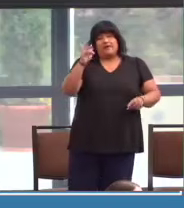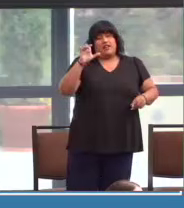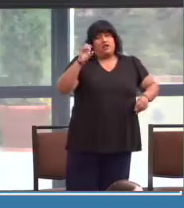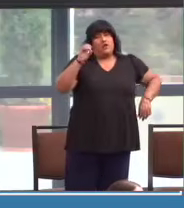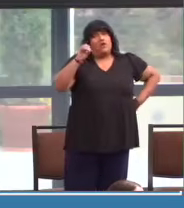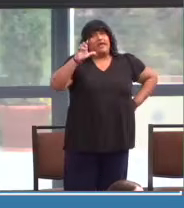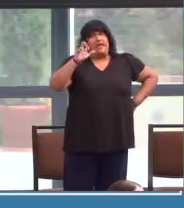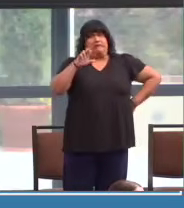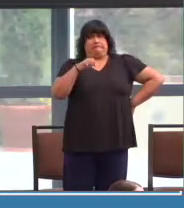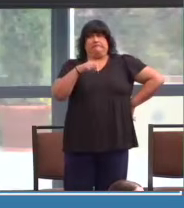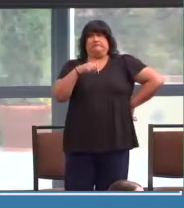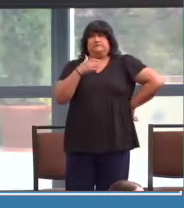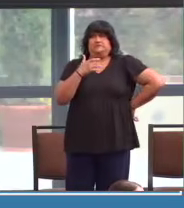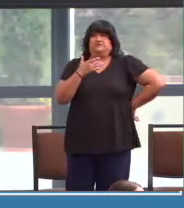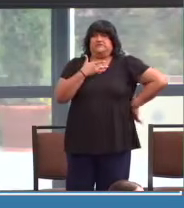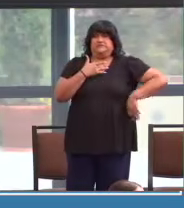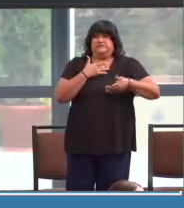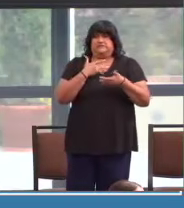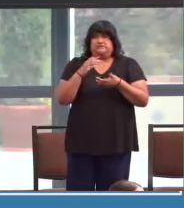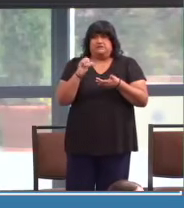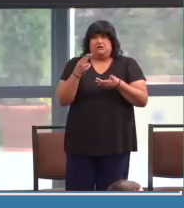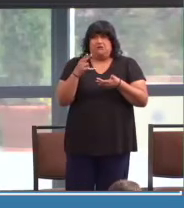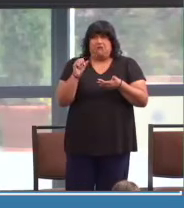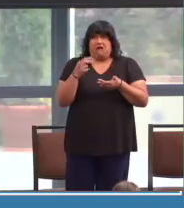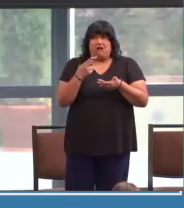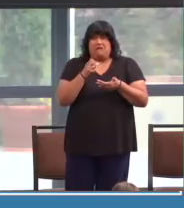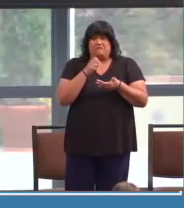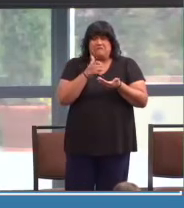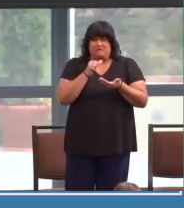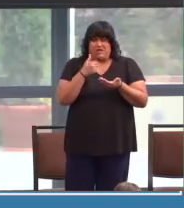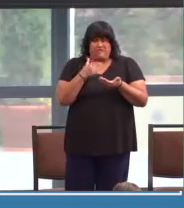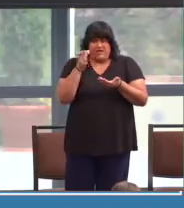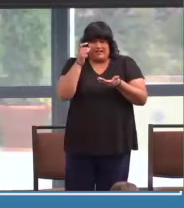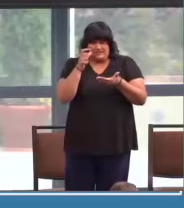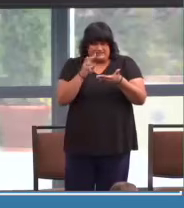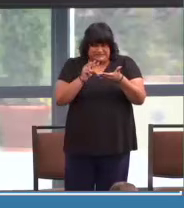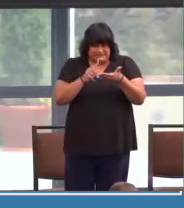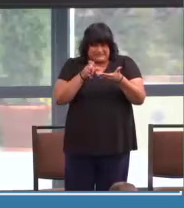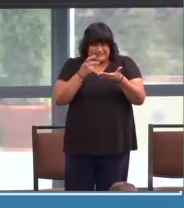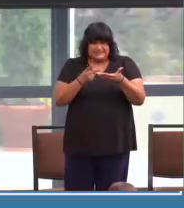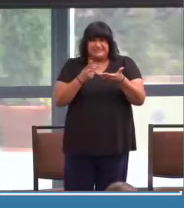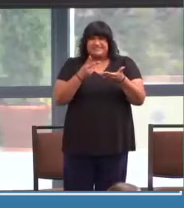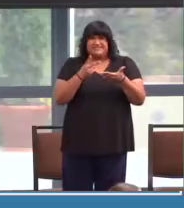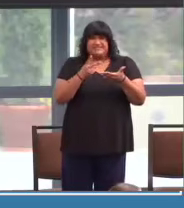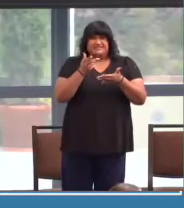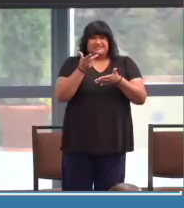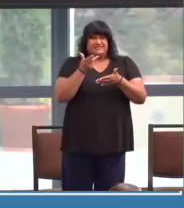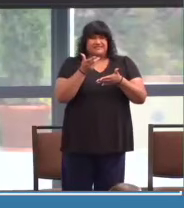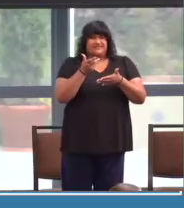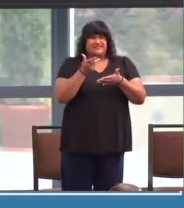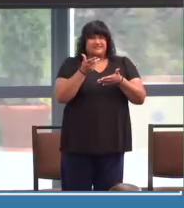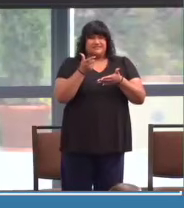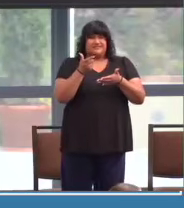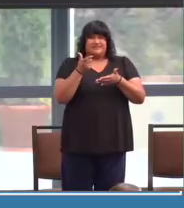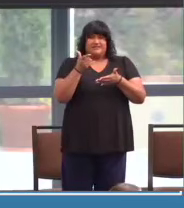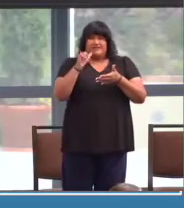Oh gosh, I don't have my glasses on. It's. So when it comes to It's under the name fern block, but it's